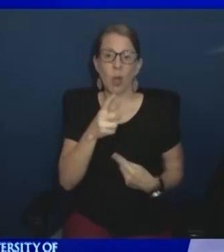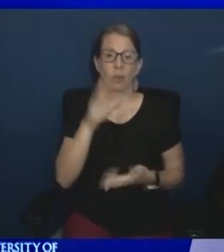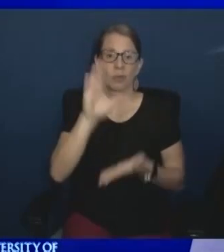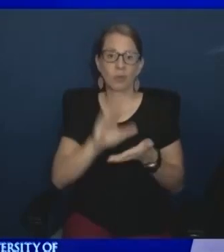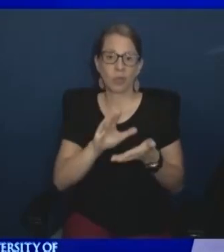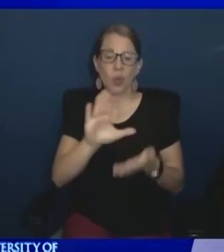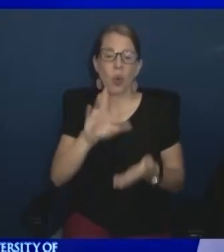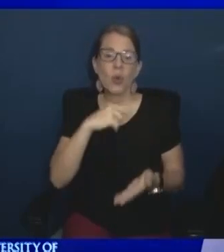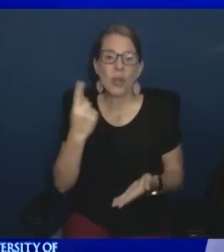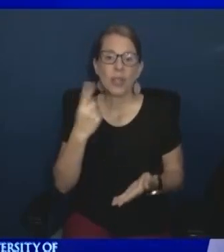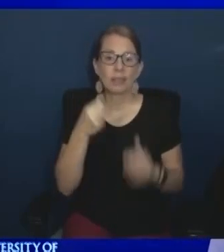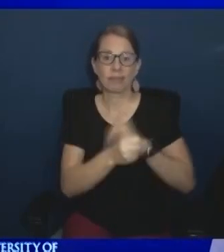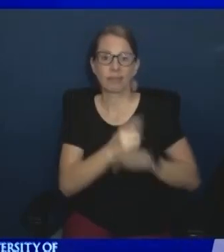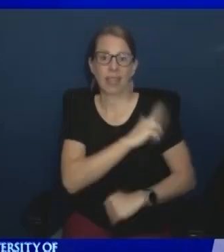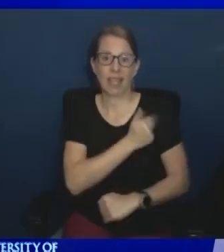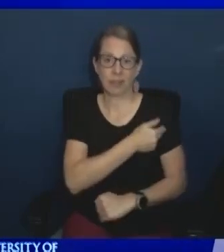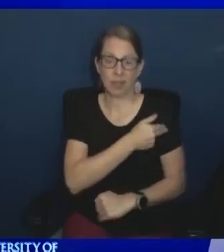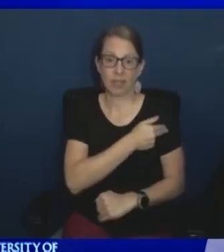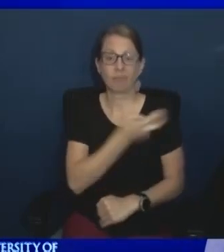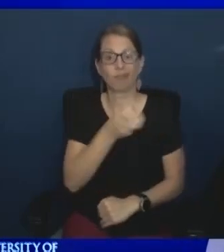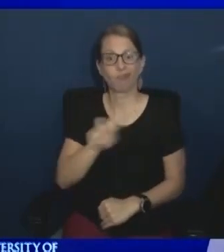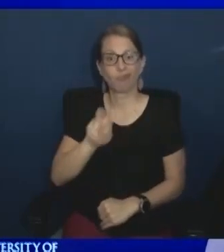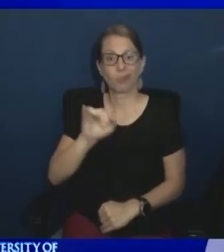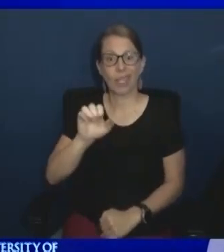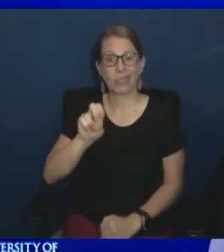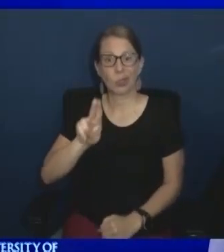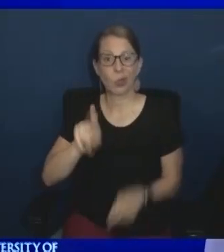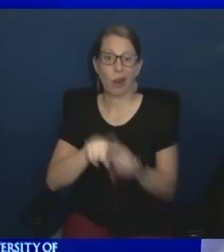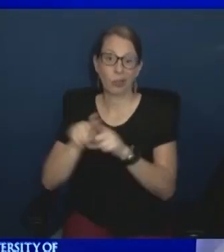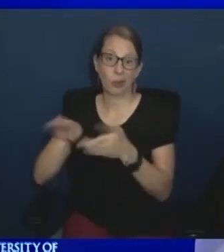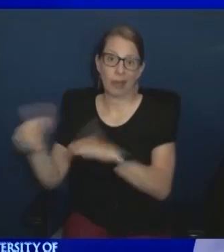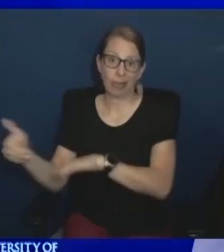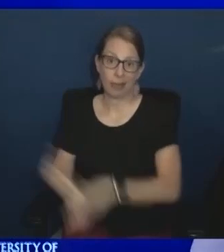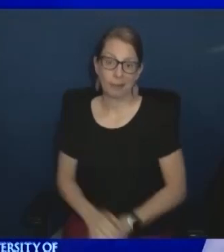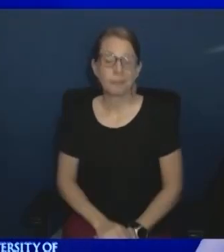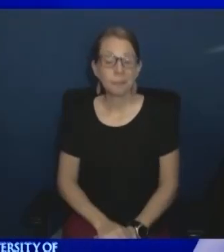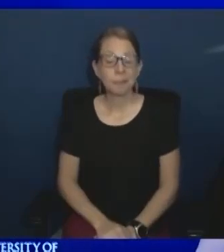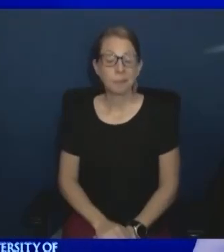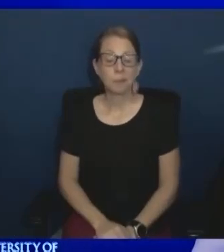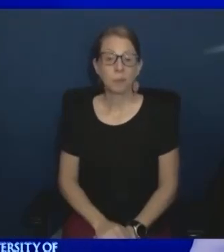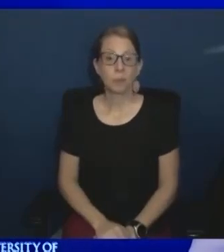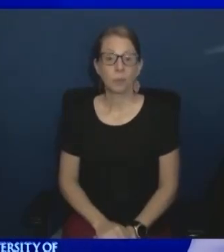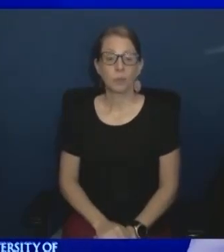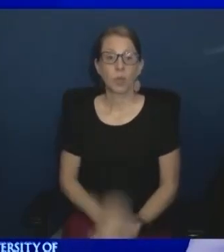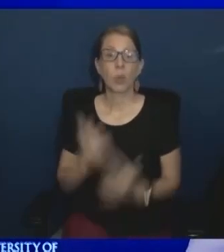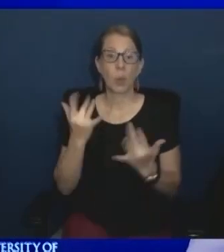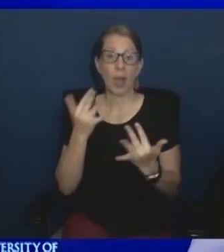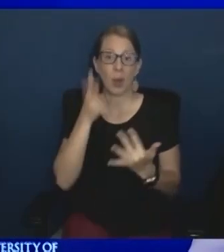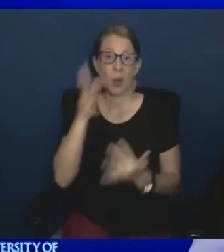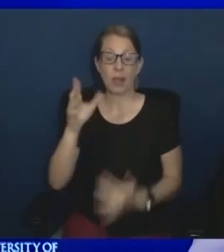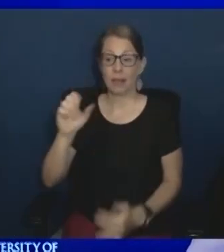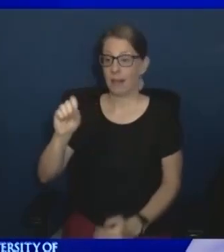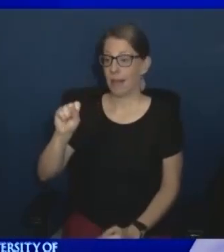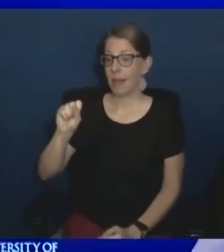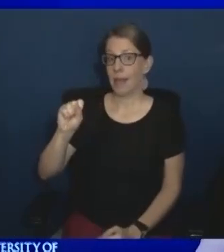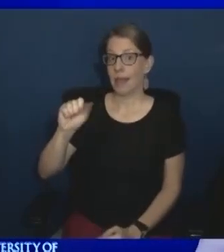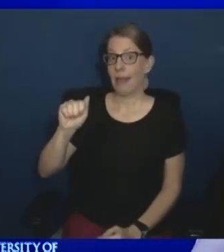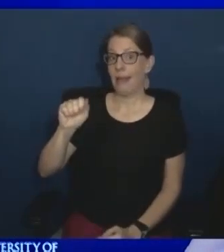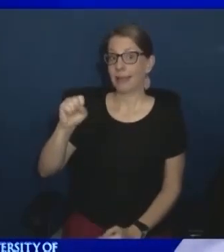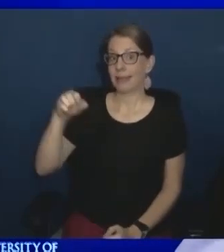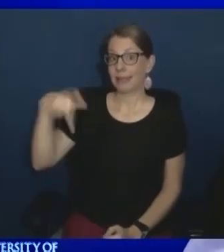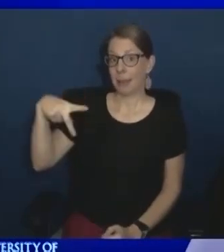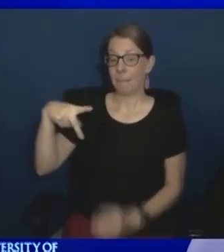to the hospital, going to the ICU, and dying. So I think we are going to wait. We know that ACIP meets on September